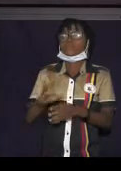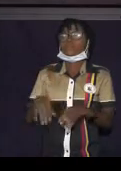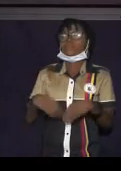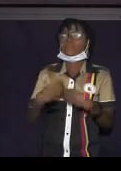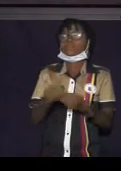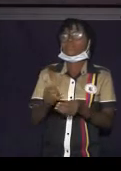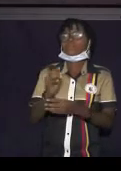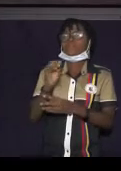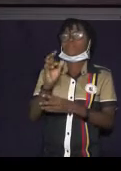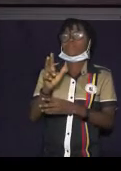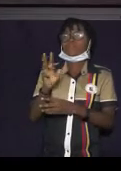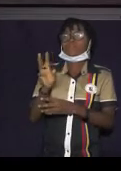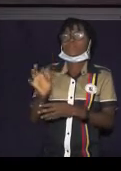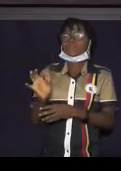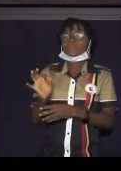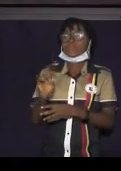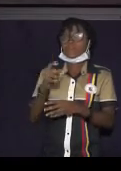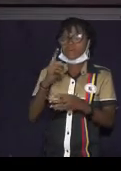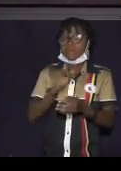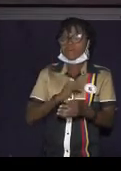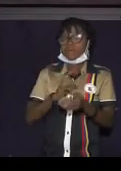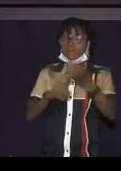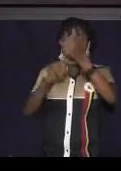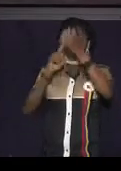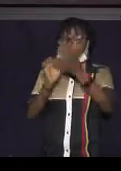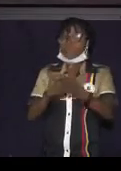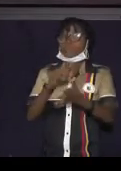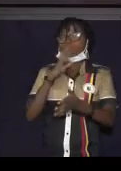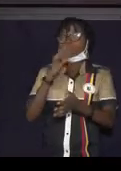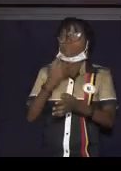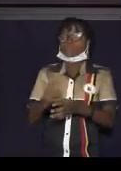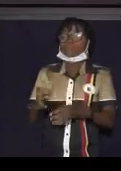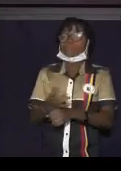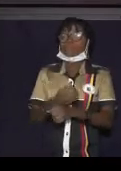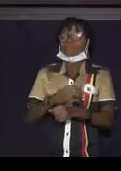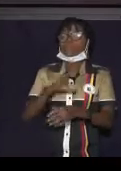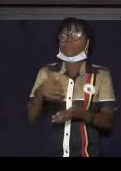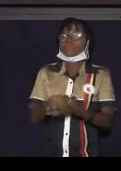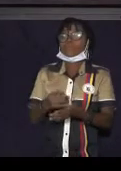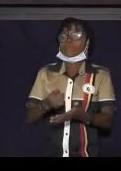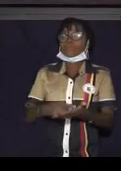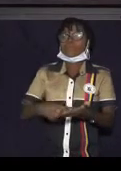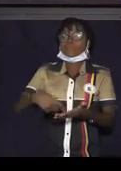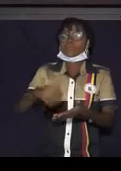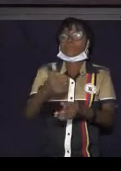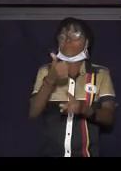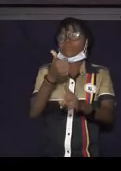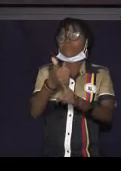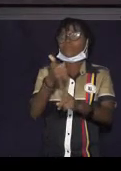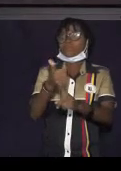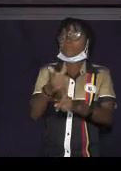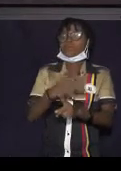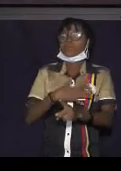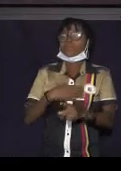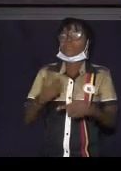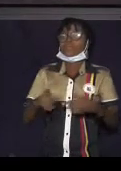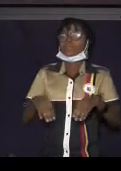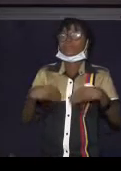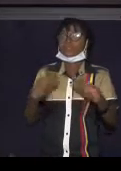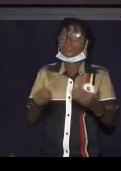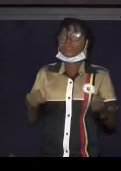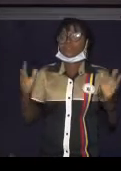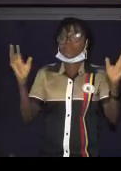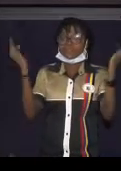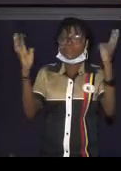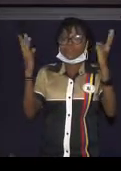us 39. I trust that you got all. Give yourself a tick for the ones that you got, and let me celebrate you with